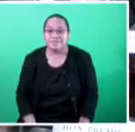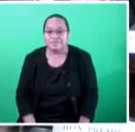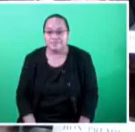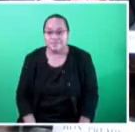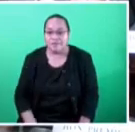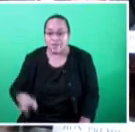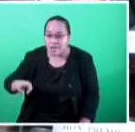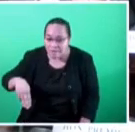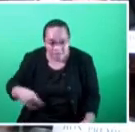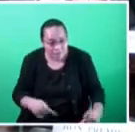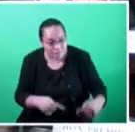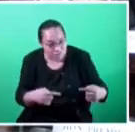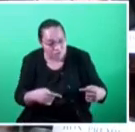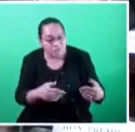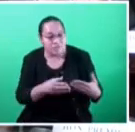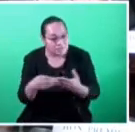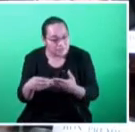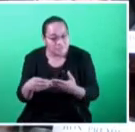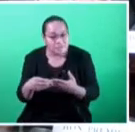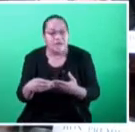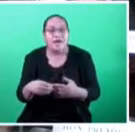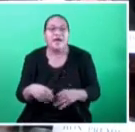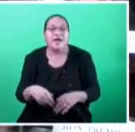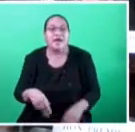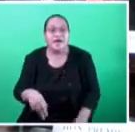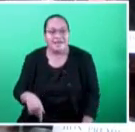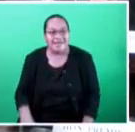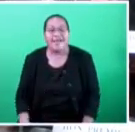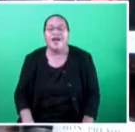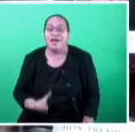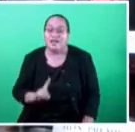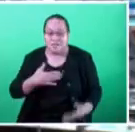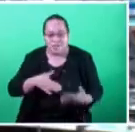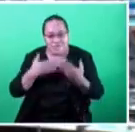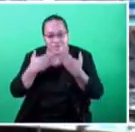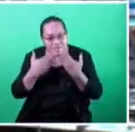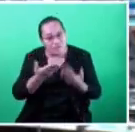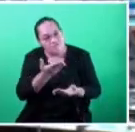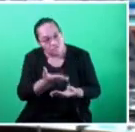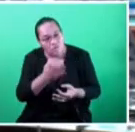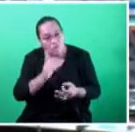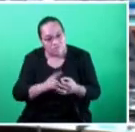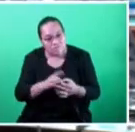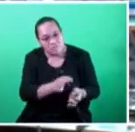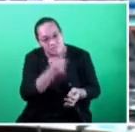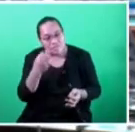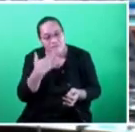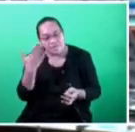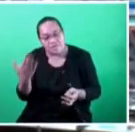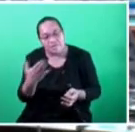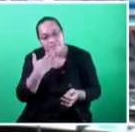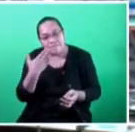Honourable Leader of Opposition, Members of Parliament. Mr. Speaker, I thank the Honourable Member for asking this question. Mr.